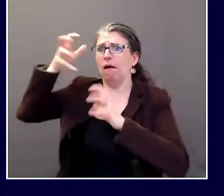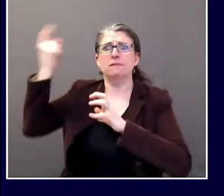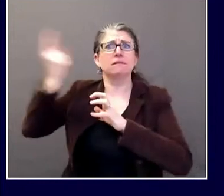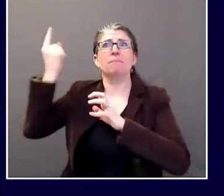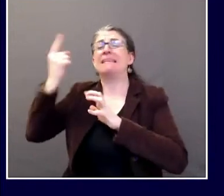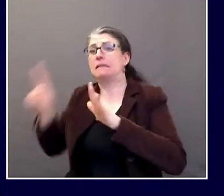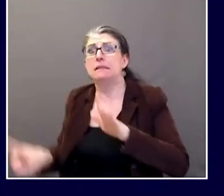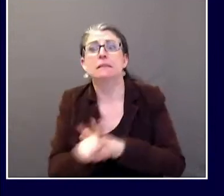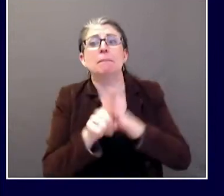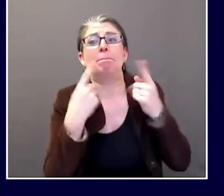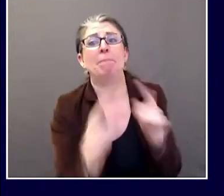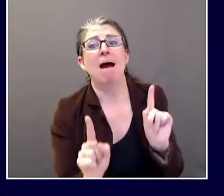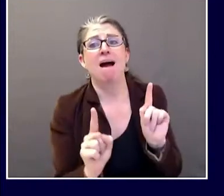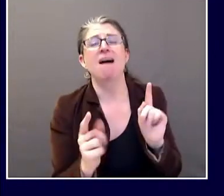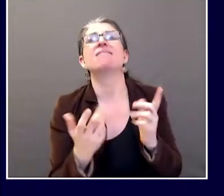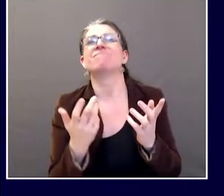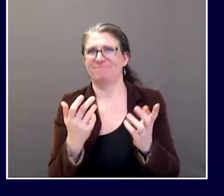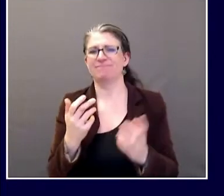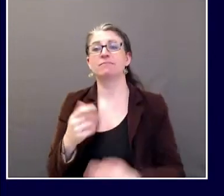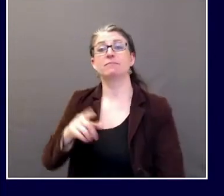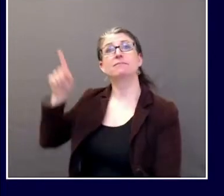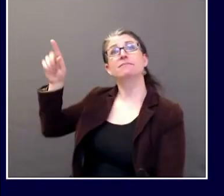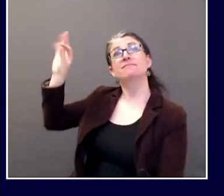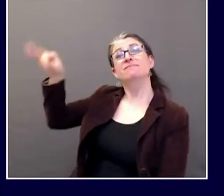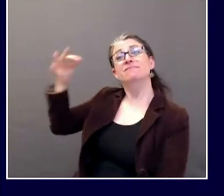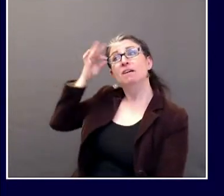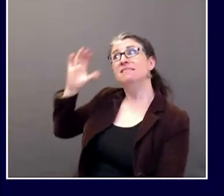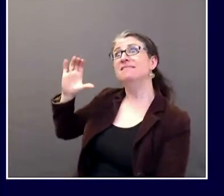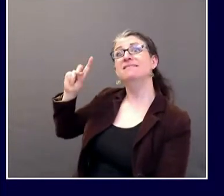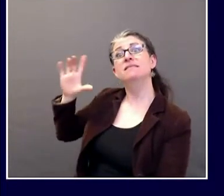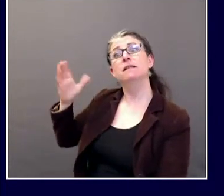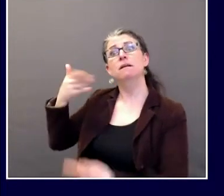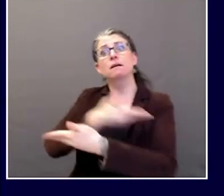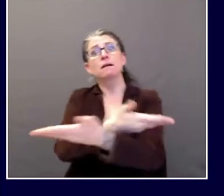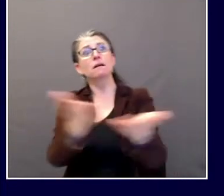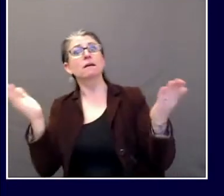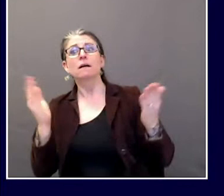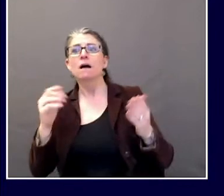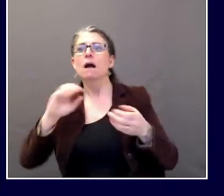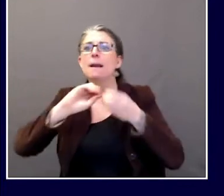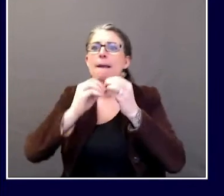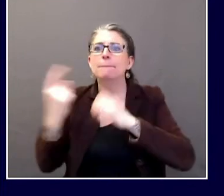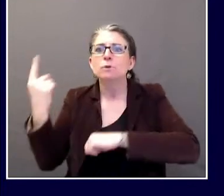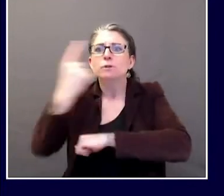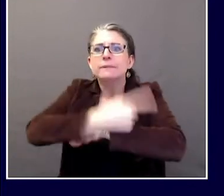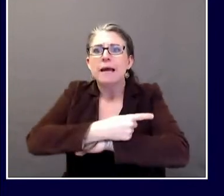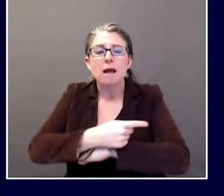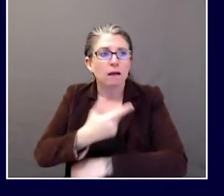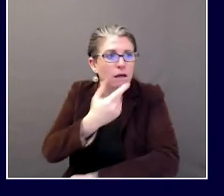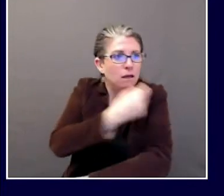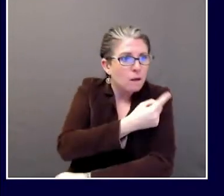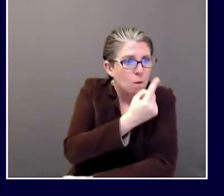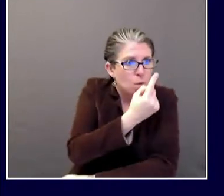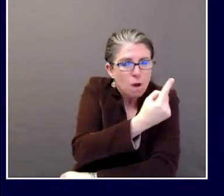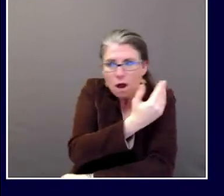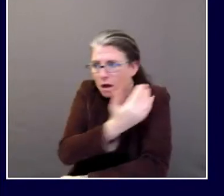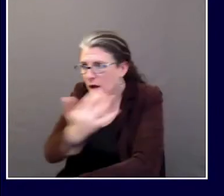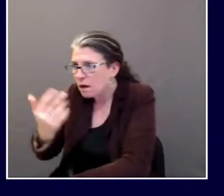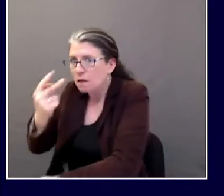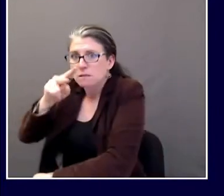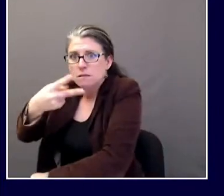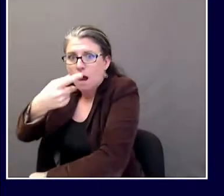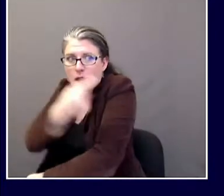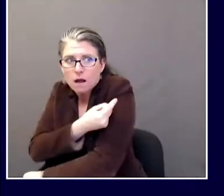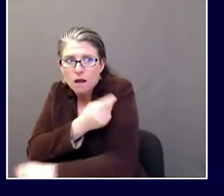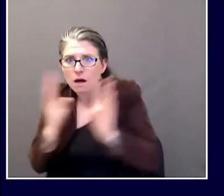daily standard practice, but just in recognition of extremely rare, limited circumstances. Okay, thanks.